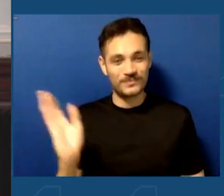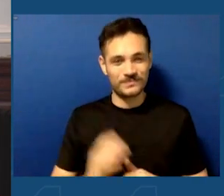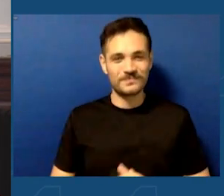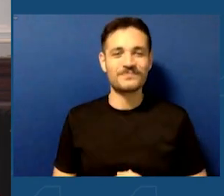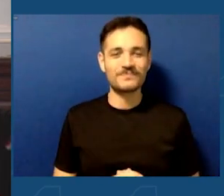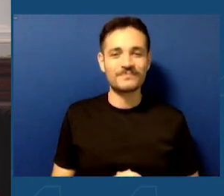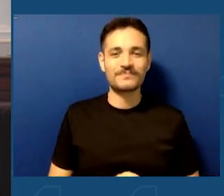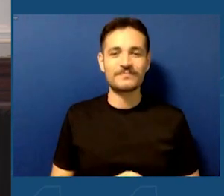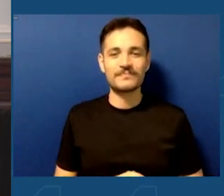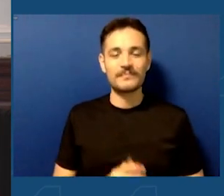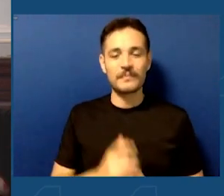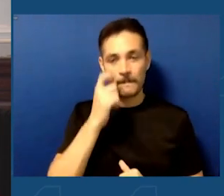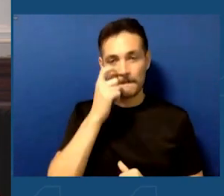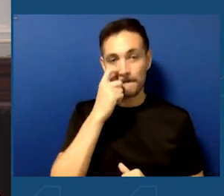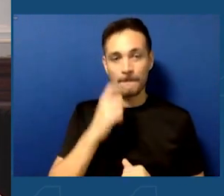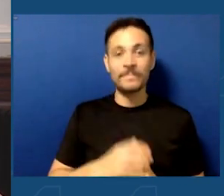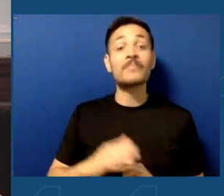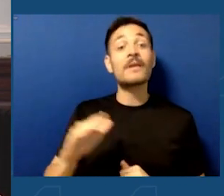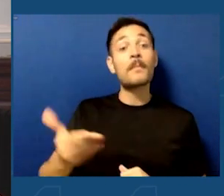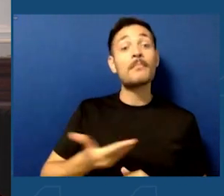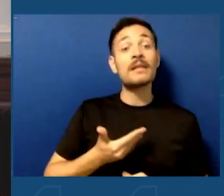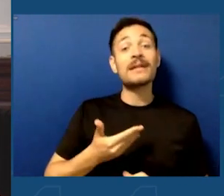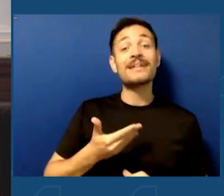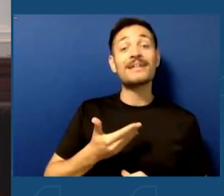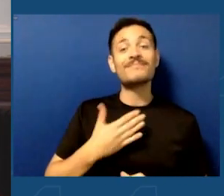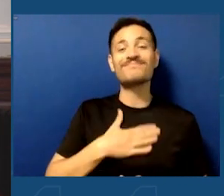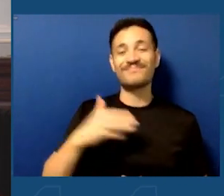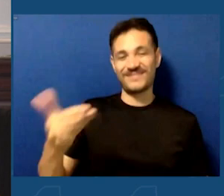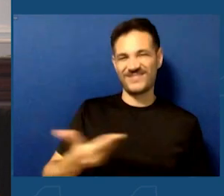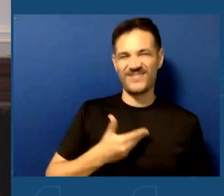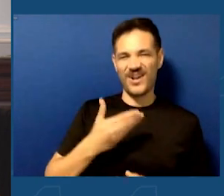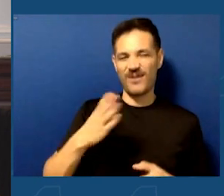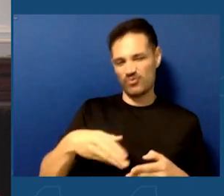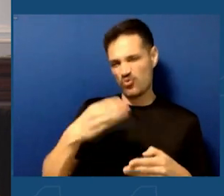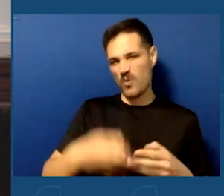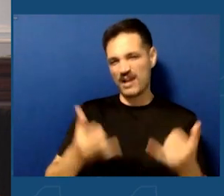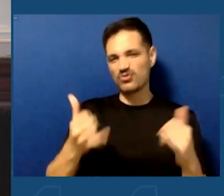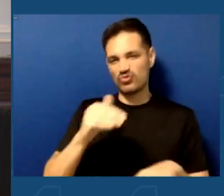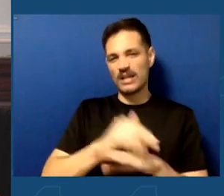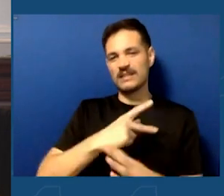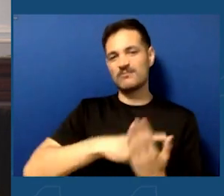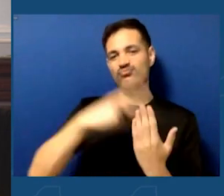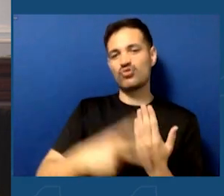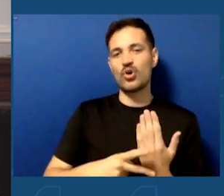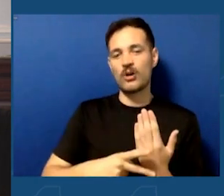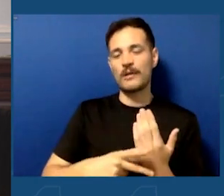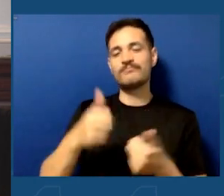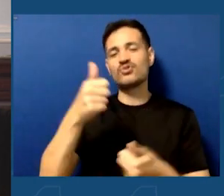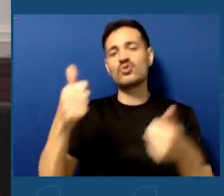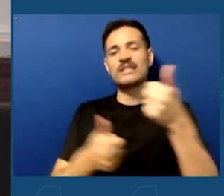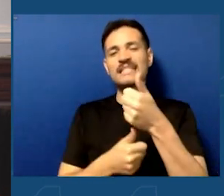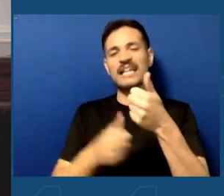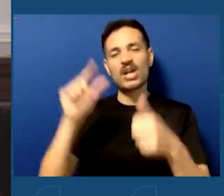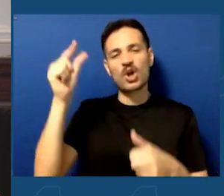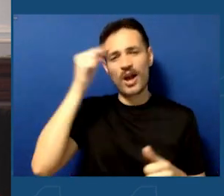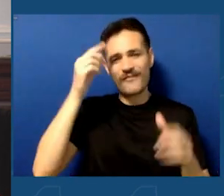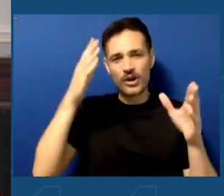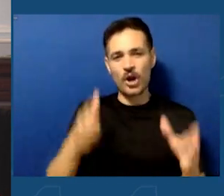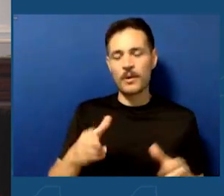And please welcome to the stage, to close to this morning's program, the Lieutenant Governor, Antonio Delgado.